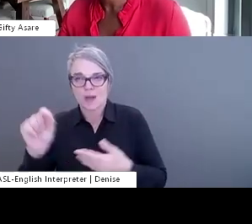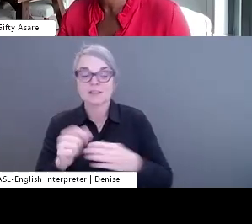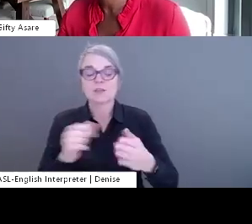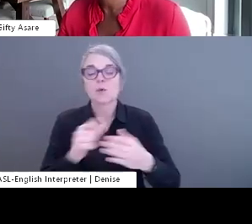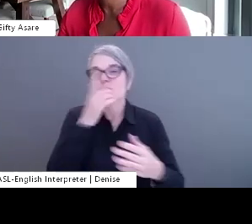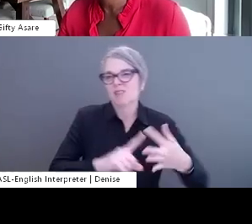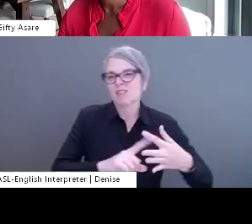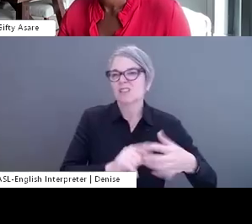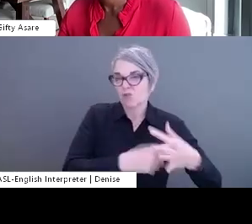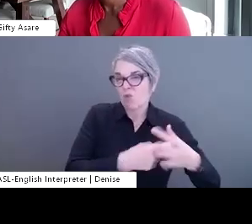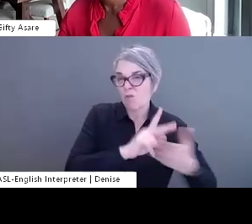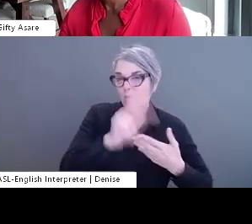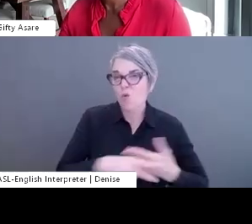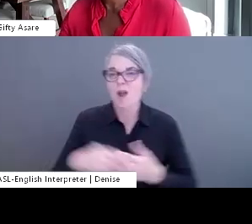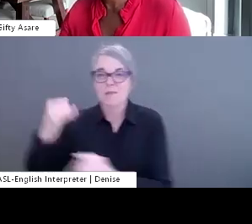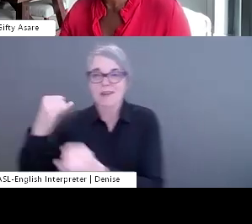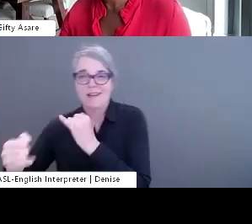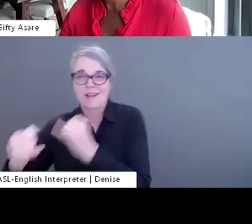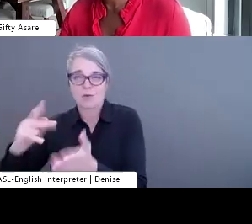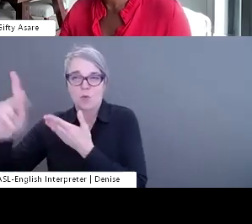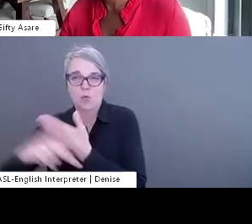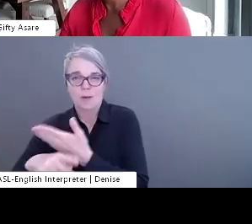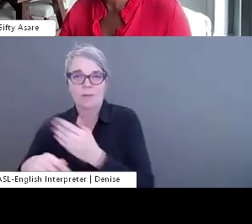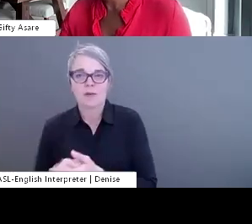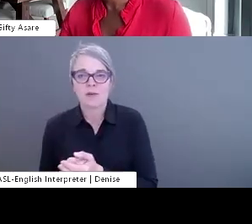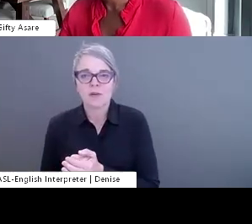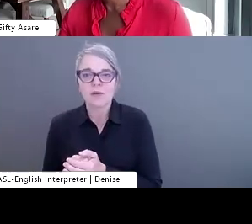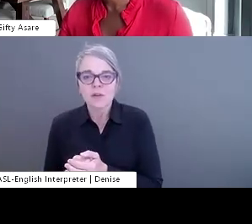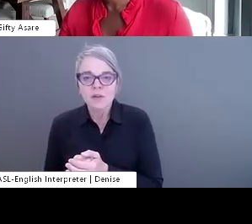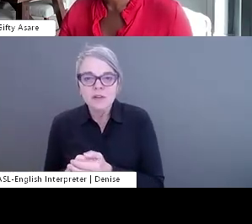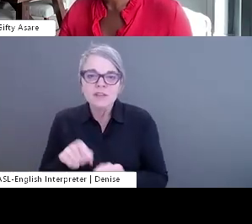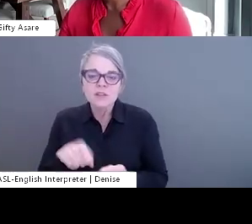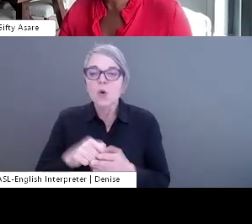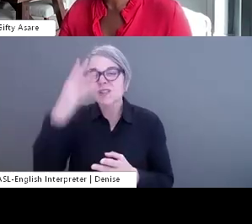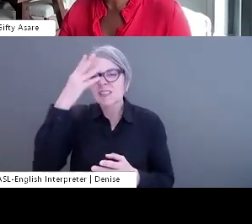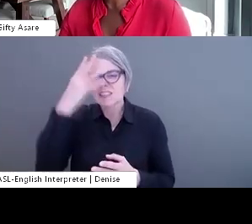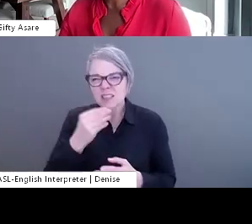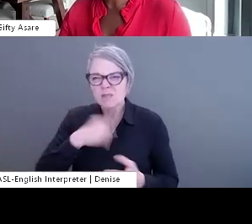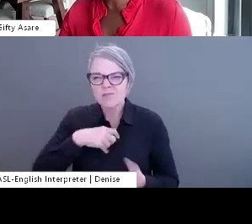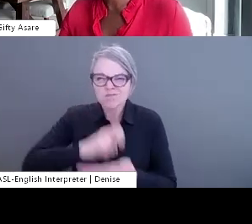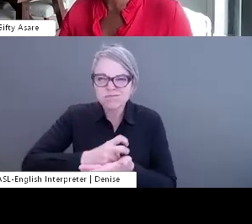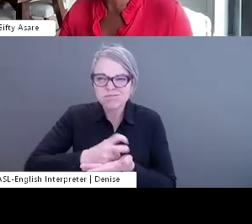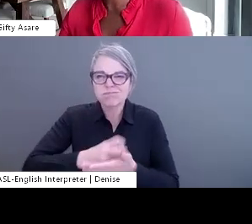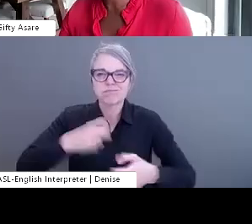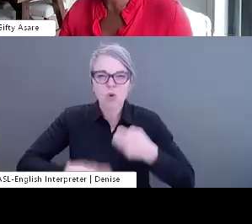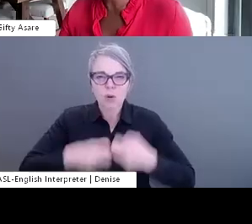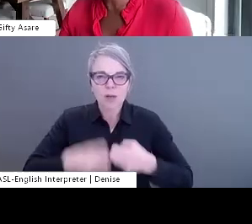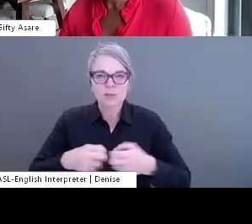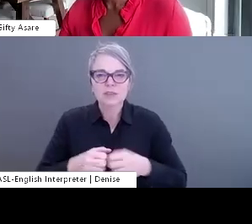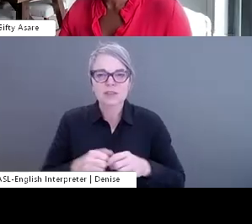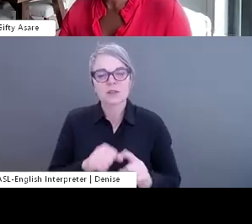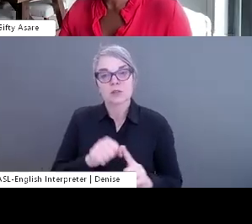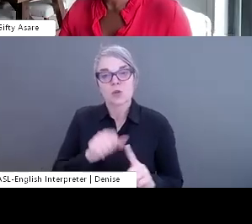program. And so here, for example, if we take sleep disturbance, 24, so almost each of the